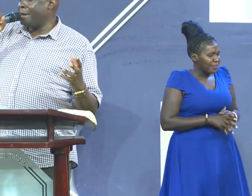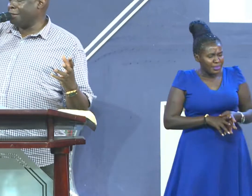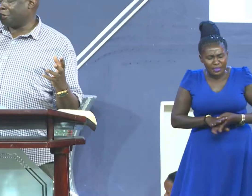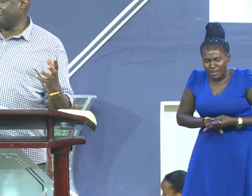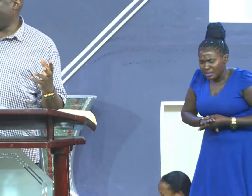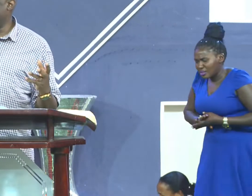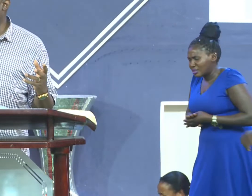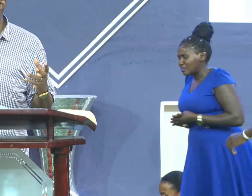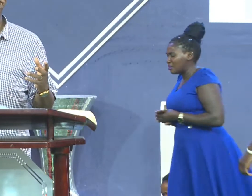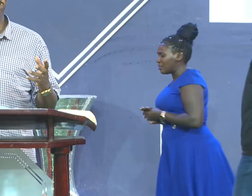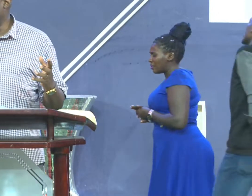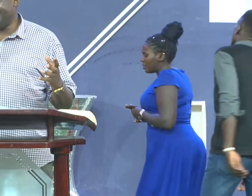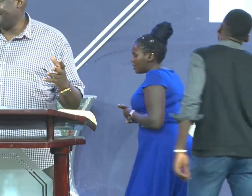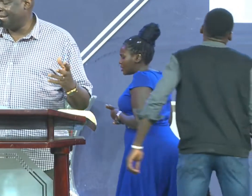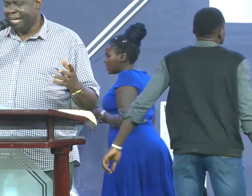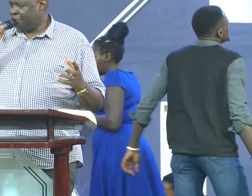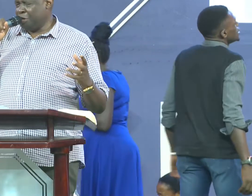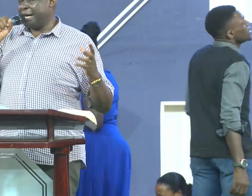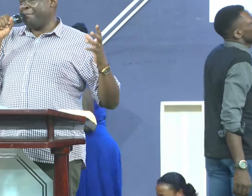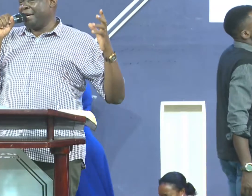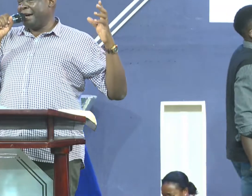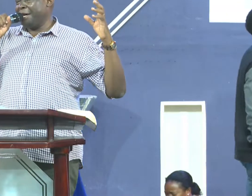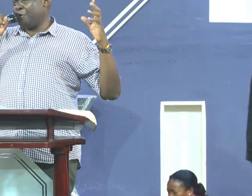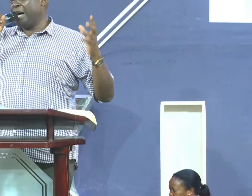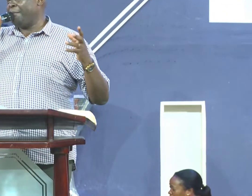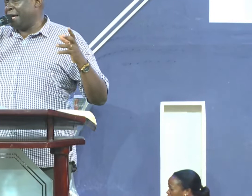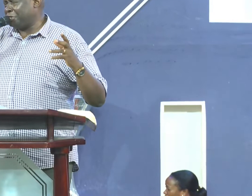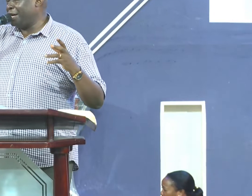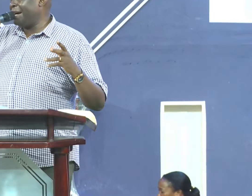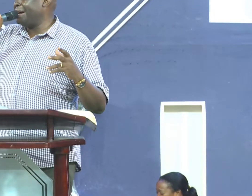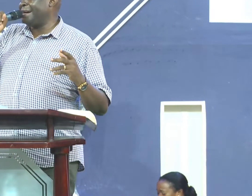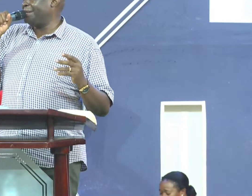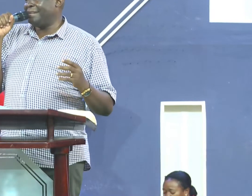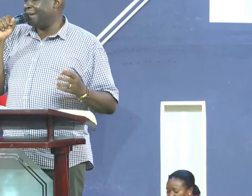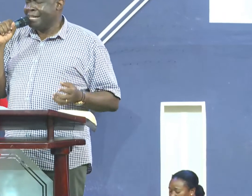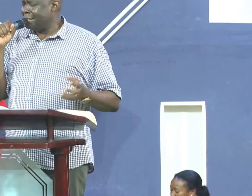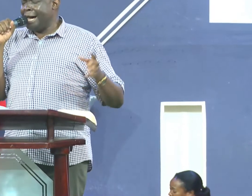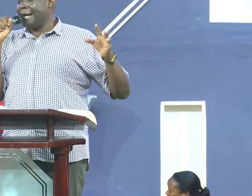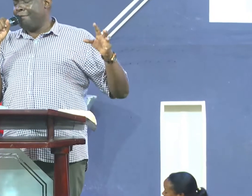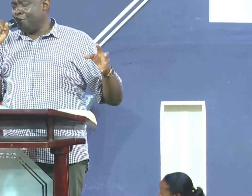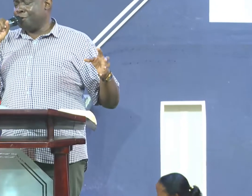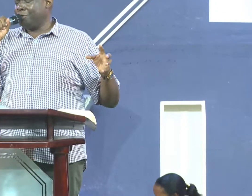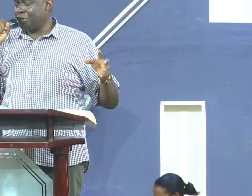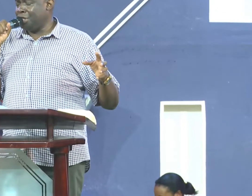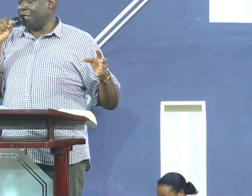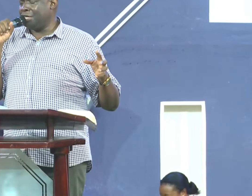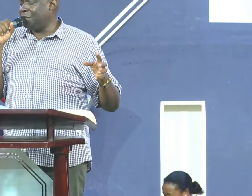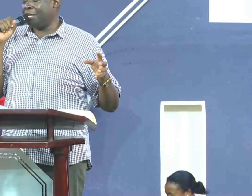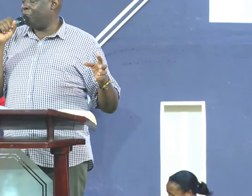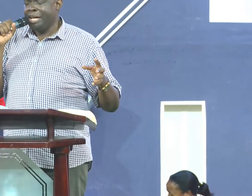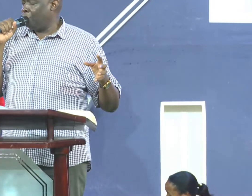obikula amaaso gaffe mukama eyabikula amaaso ga Hagali n'alaba